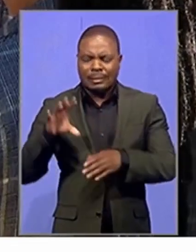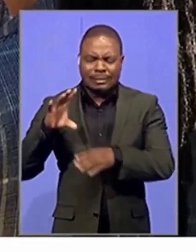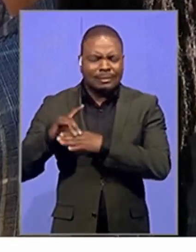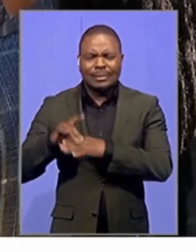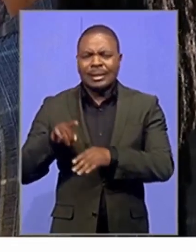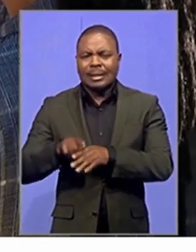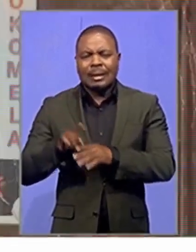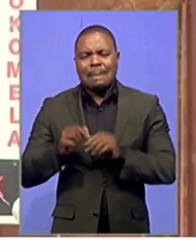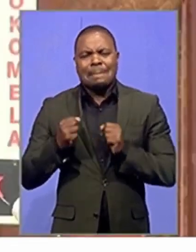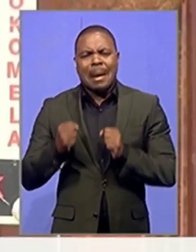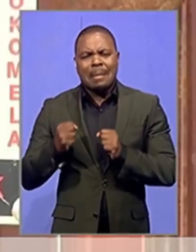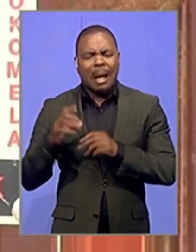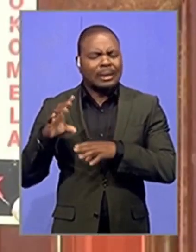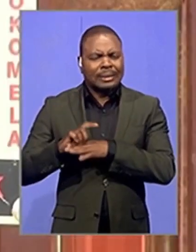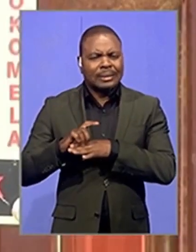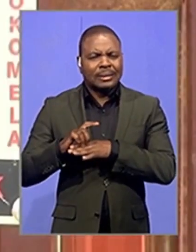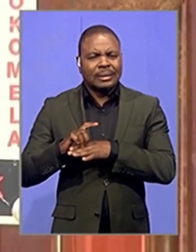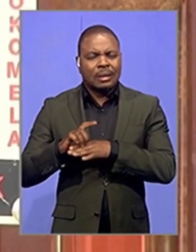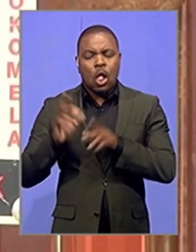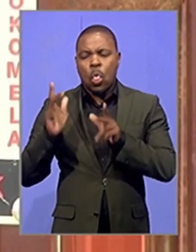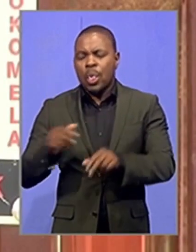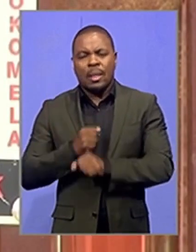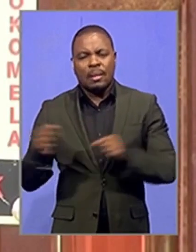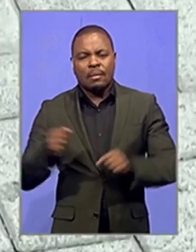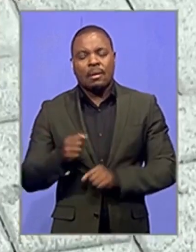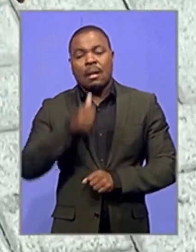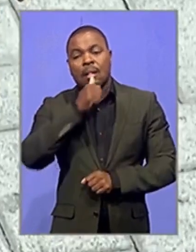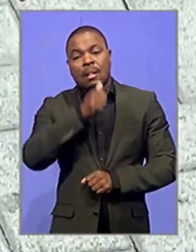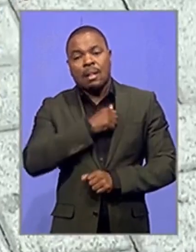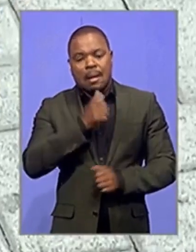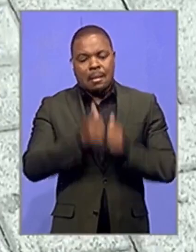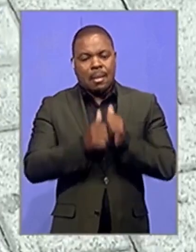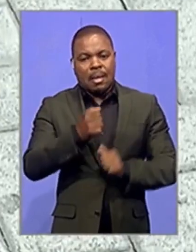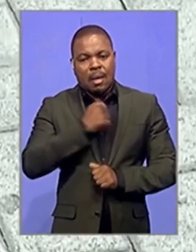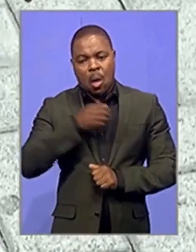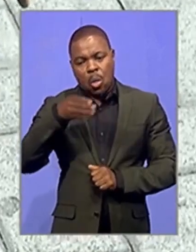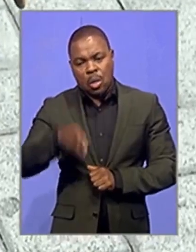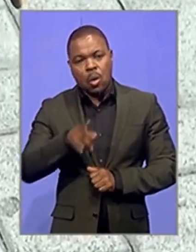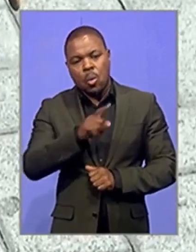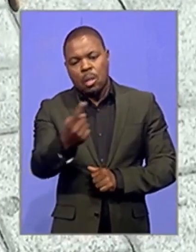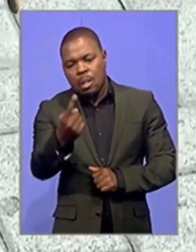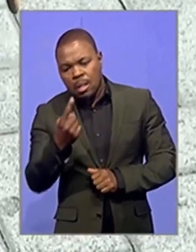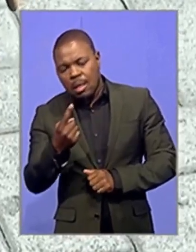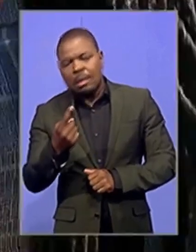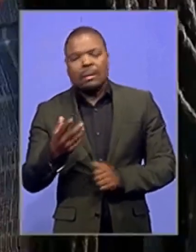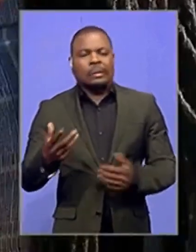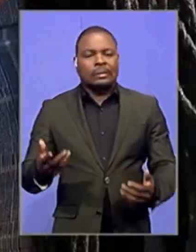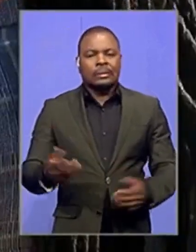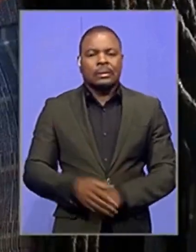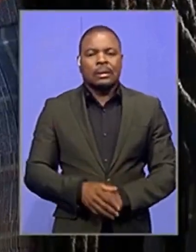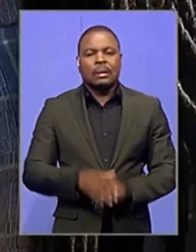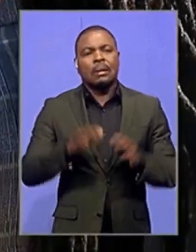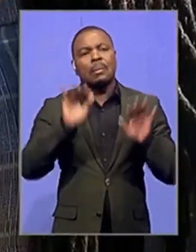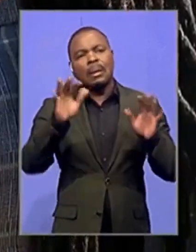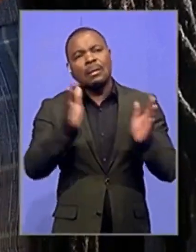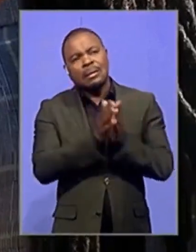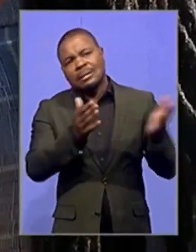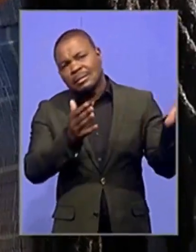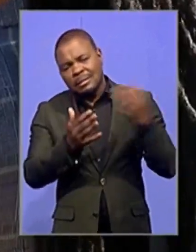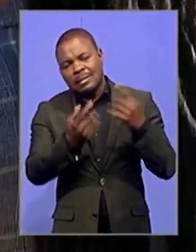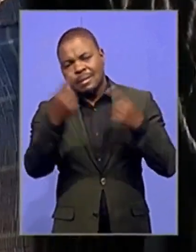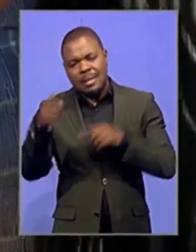tlohele. So likely enough my brother una sa le teng ka bona tlo ncheka fela ka santsa le teng a bitsa batho ba bang ya be ba